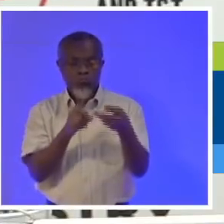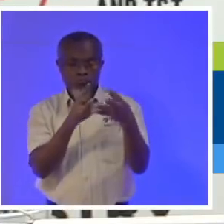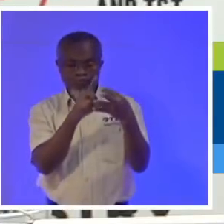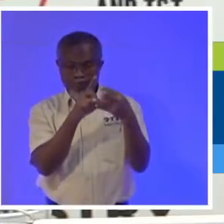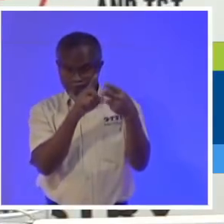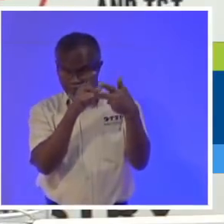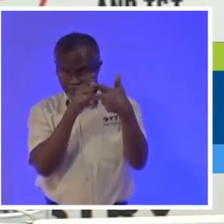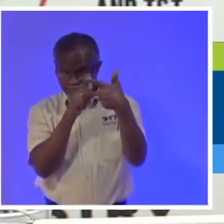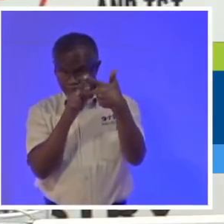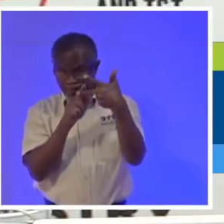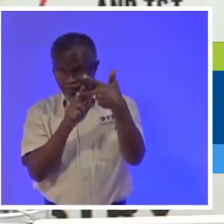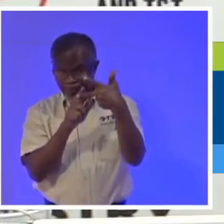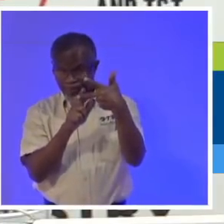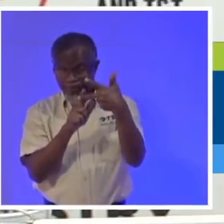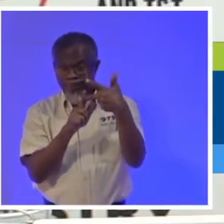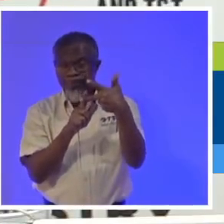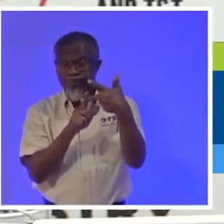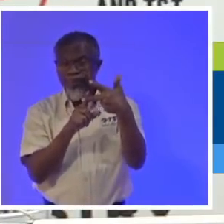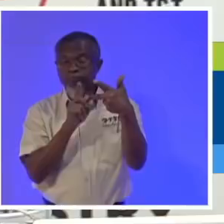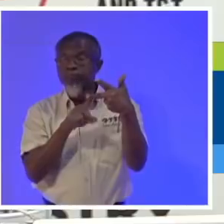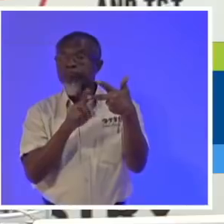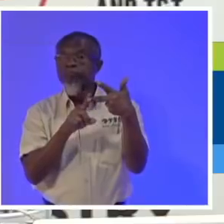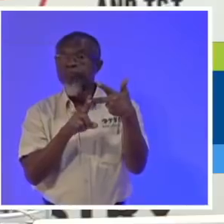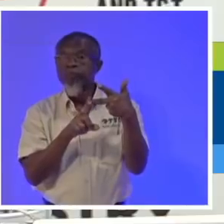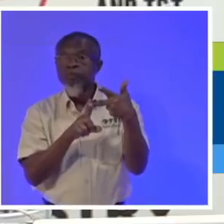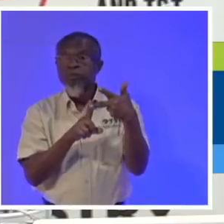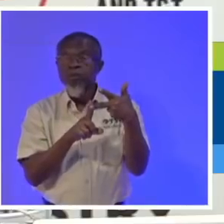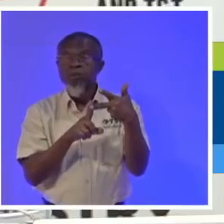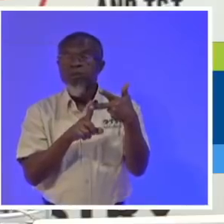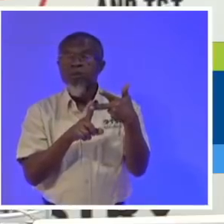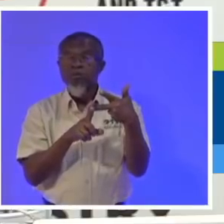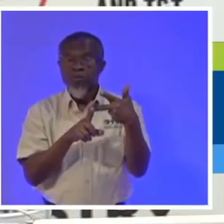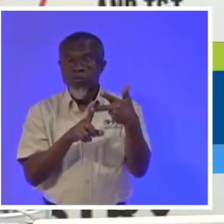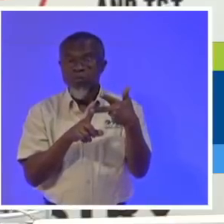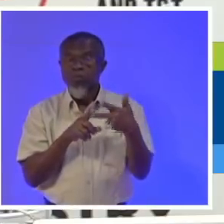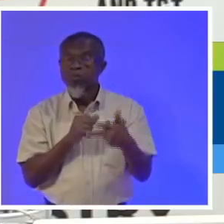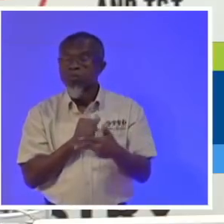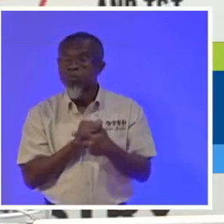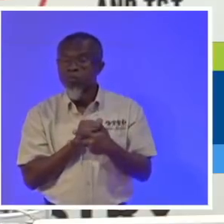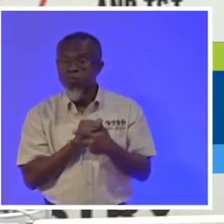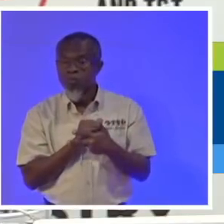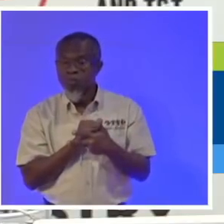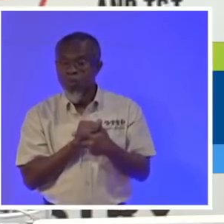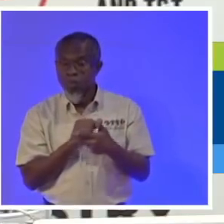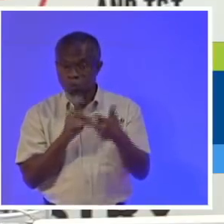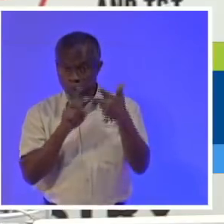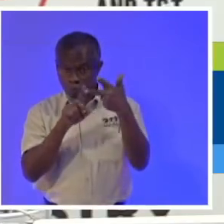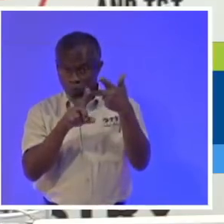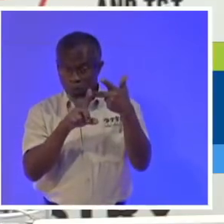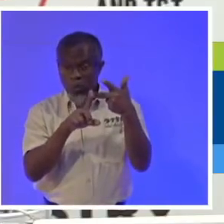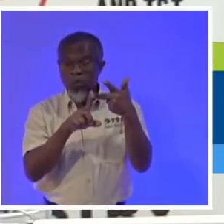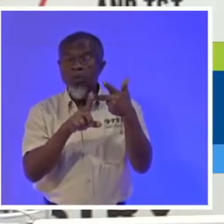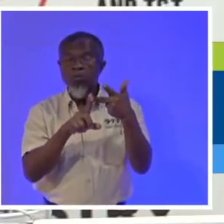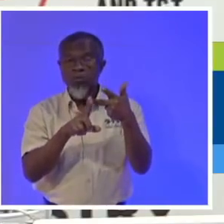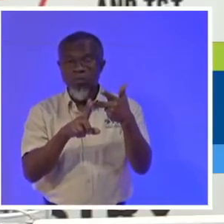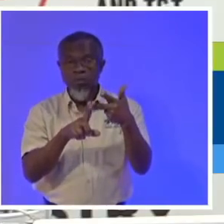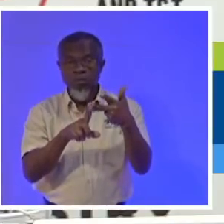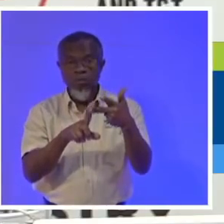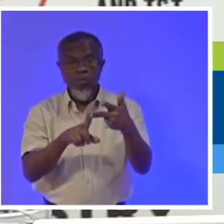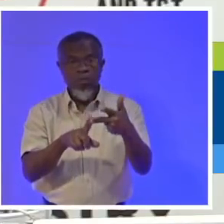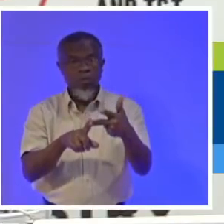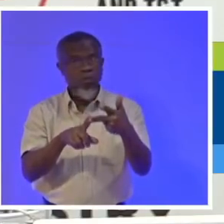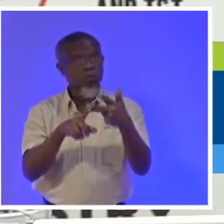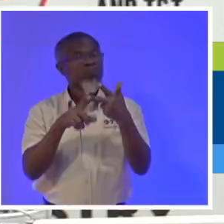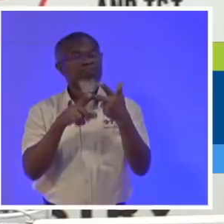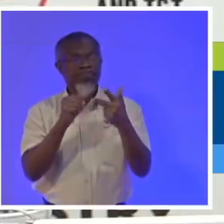There are no guarantees. What vaccination does, and the promises of vaccination is 1, it significantly reduces